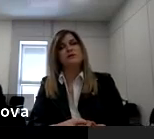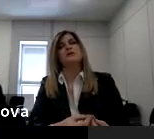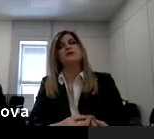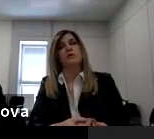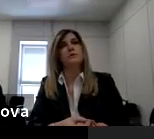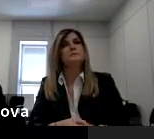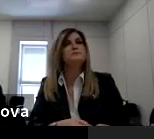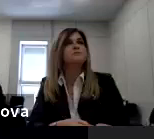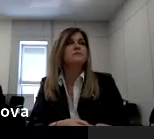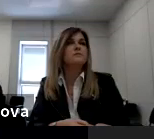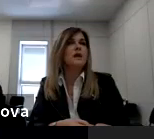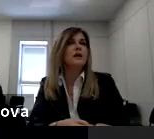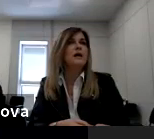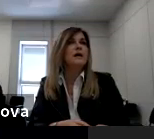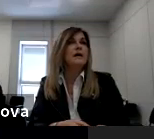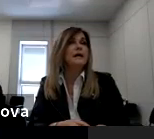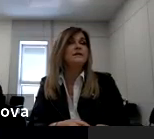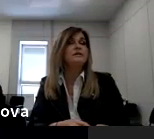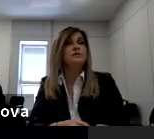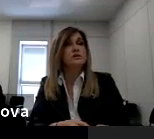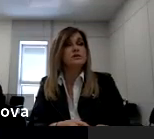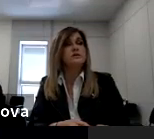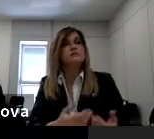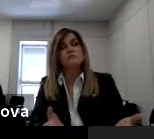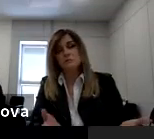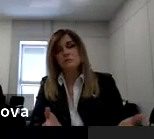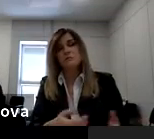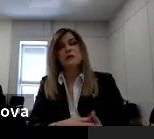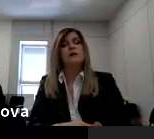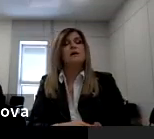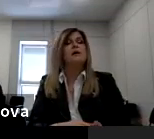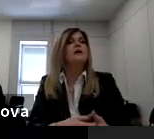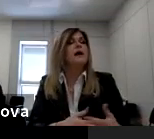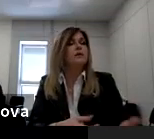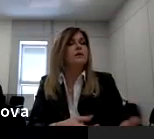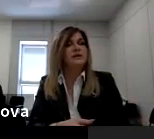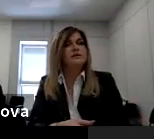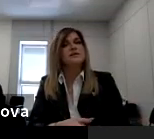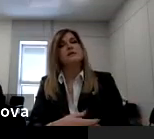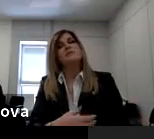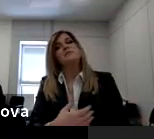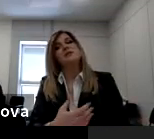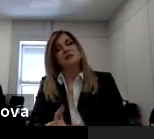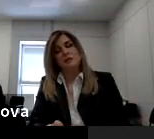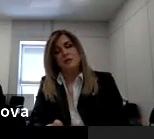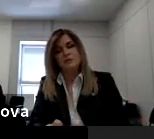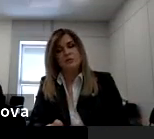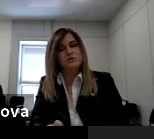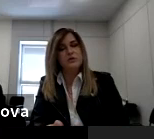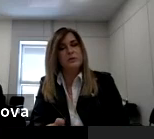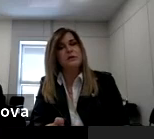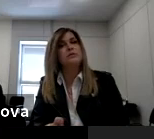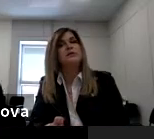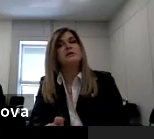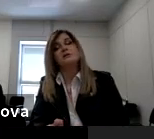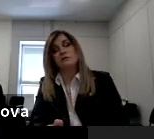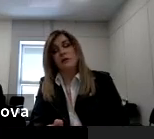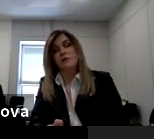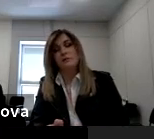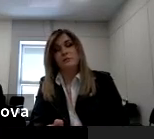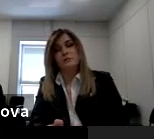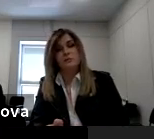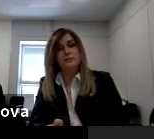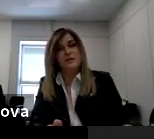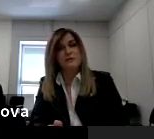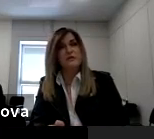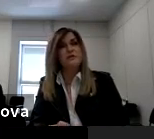100,000 hours and more. And of course, our luminaires can be mixed in the project with the luminaires of